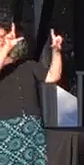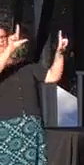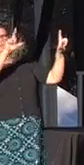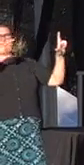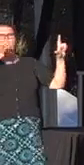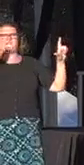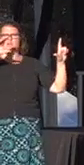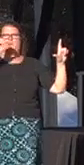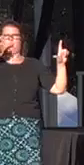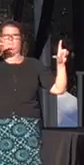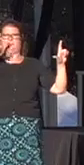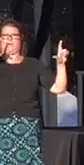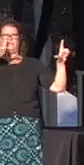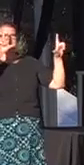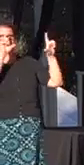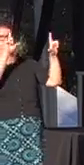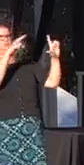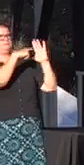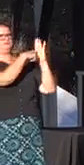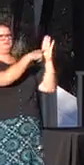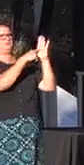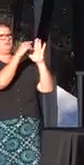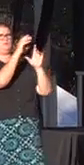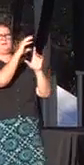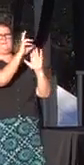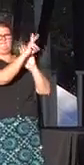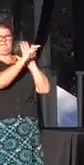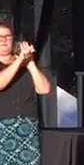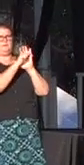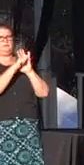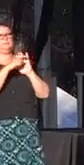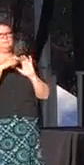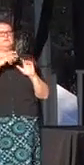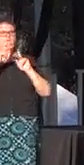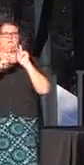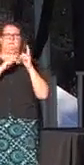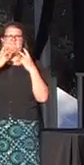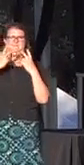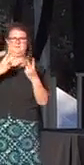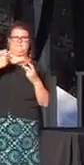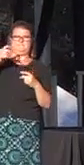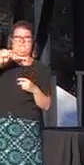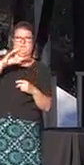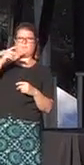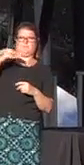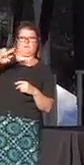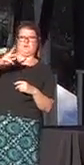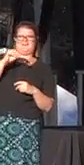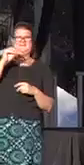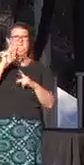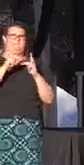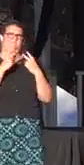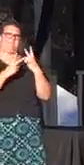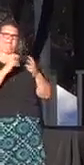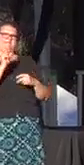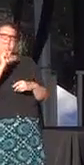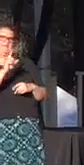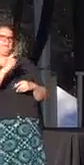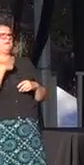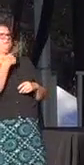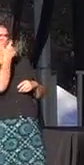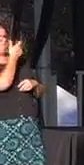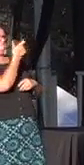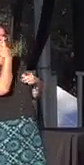Petco Park, for all of San Diego and those visiting Petco Park and the Padres this weekend to see what is taking place in America's finest